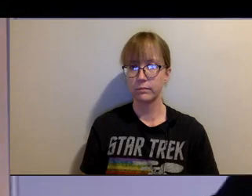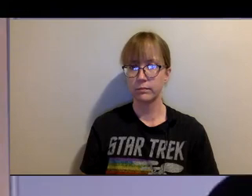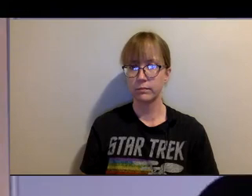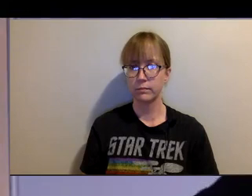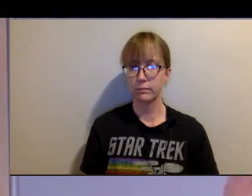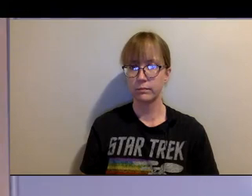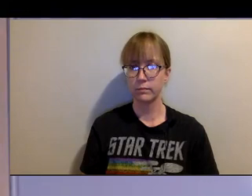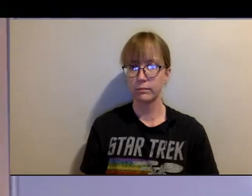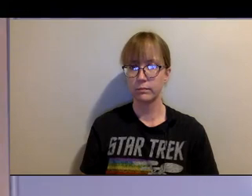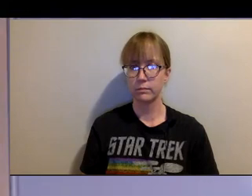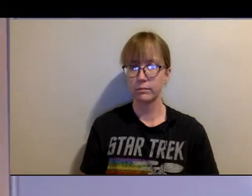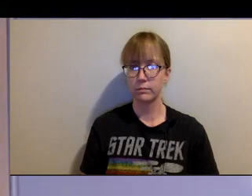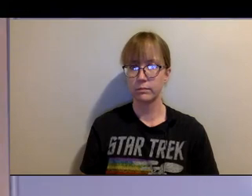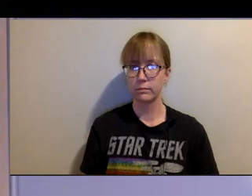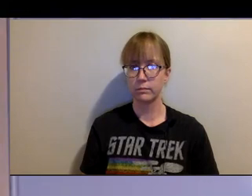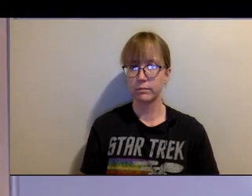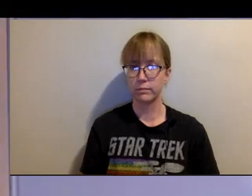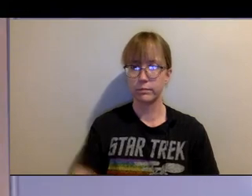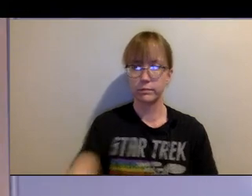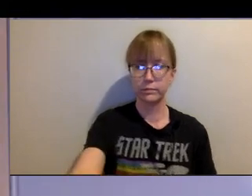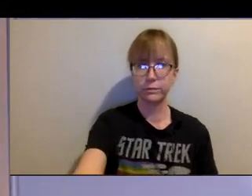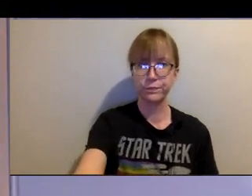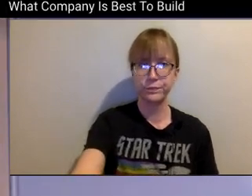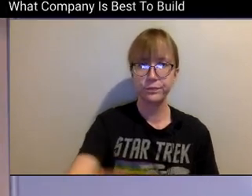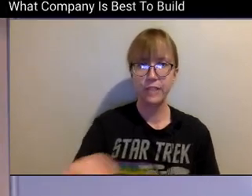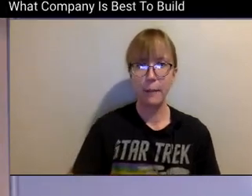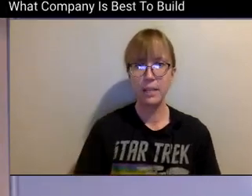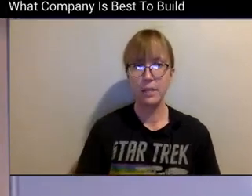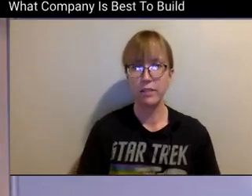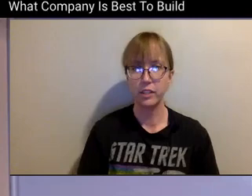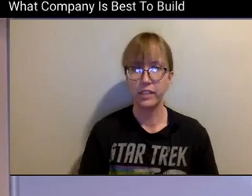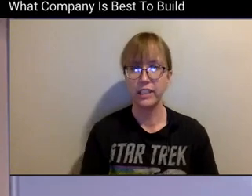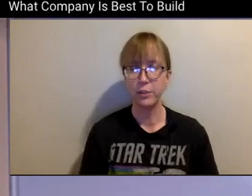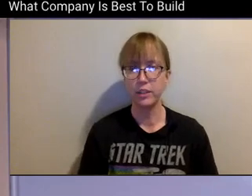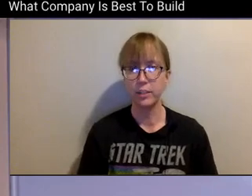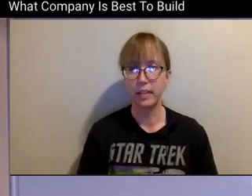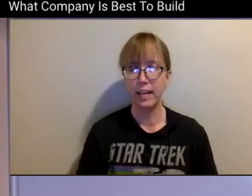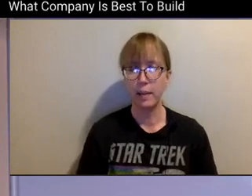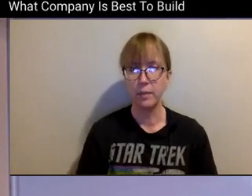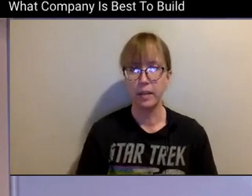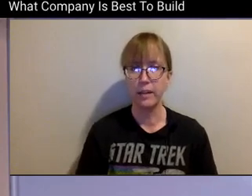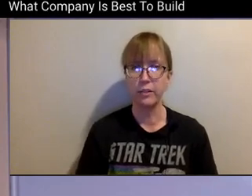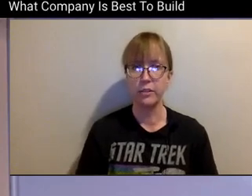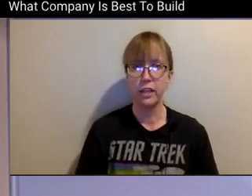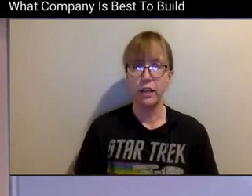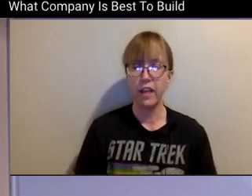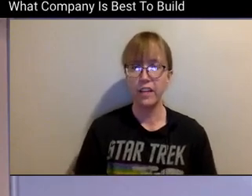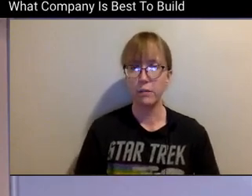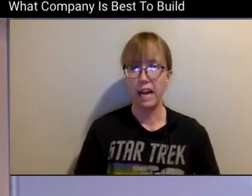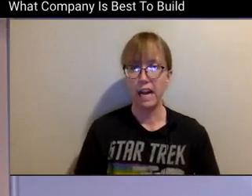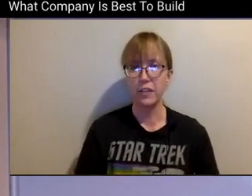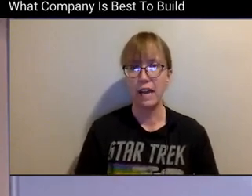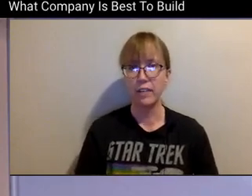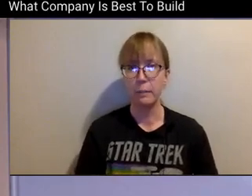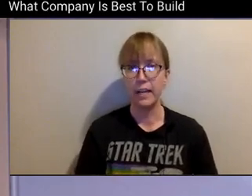increase your mindset and your skill set to increase your jet set. It doesn't... MLM is full of these useless, empty platitudes that